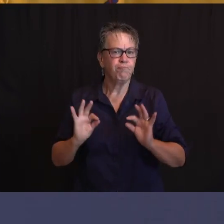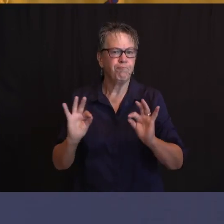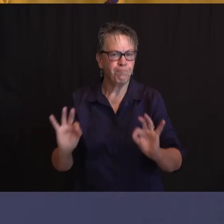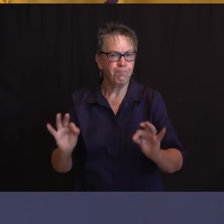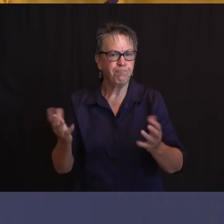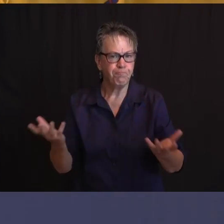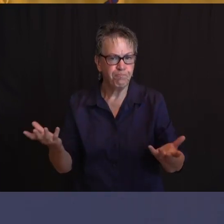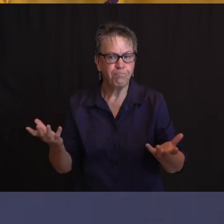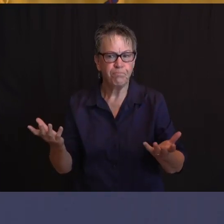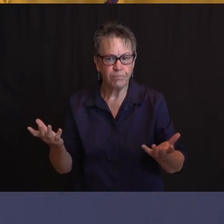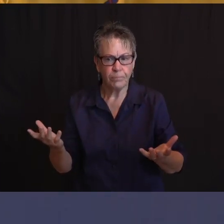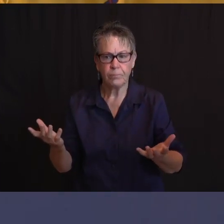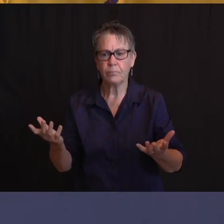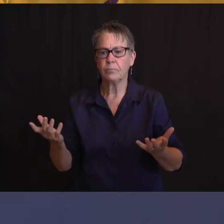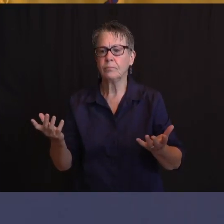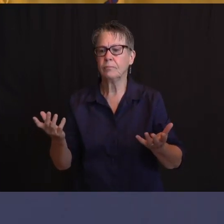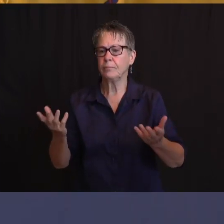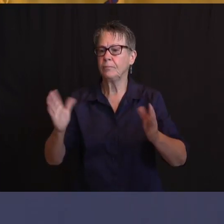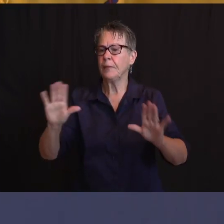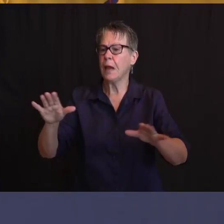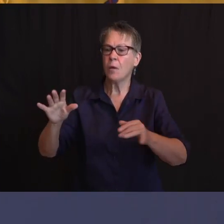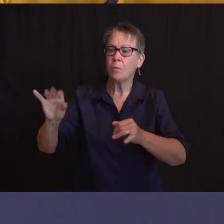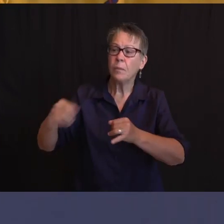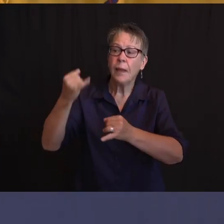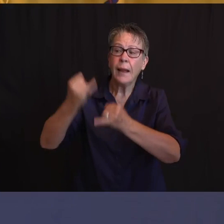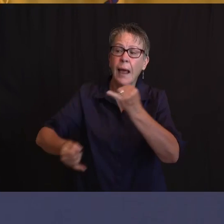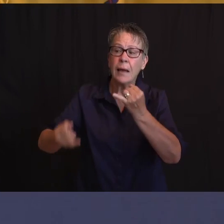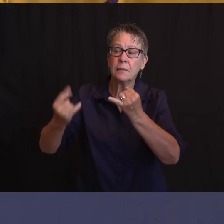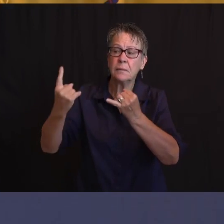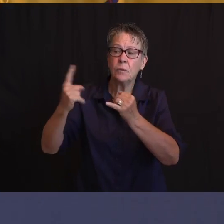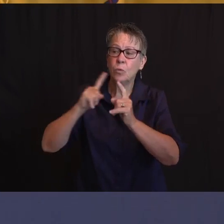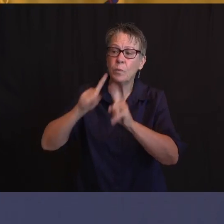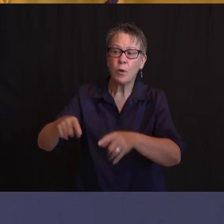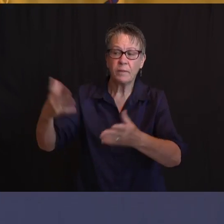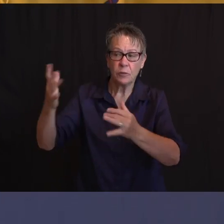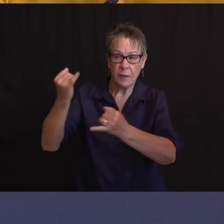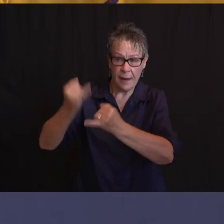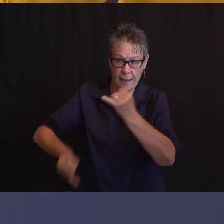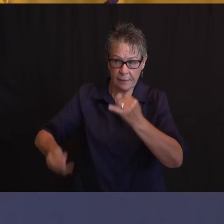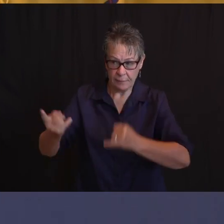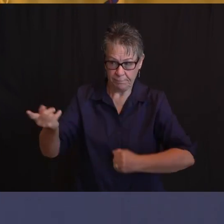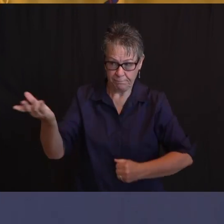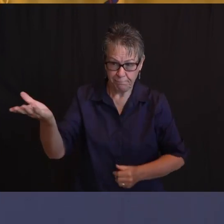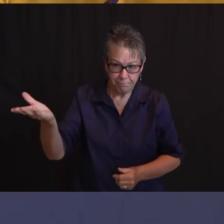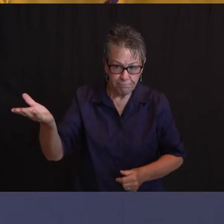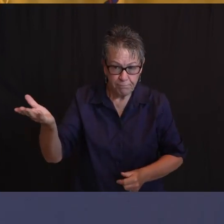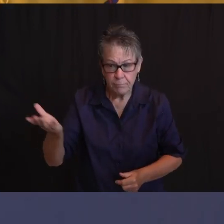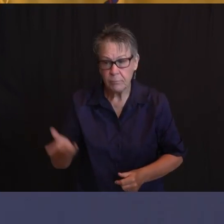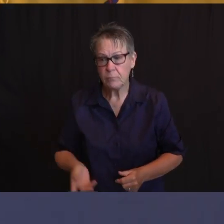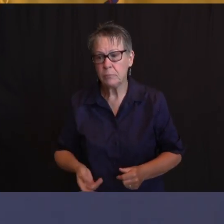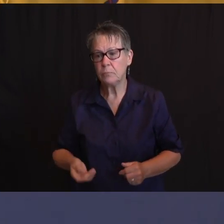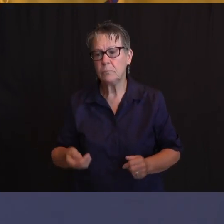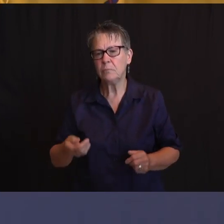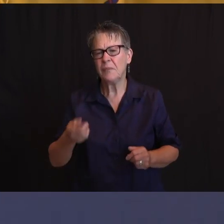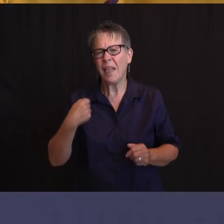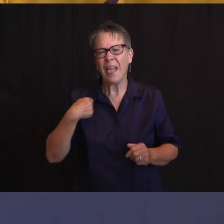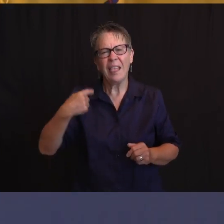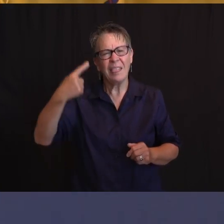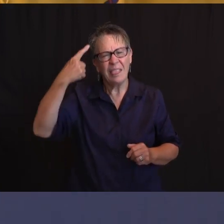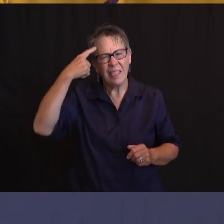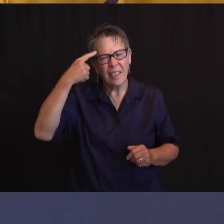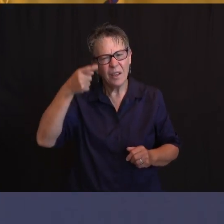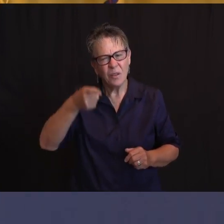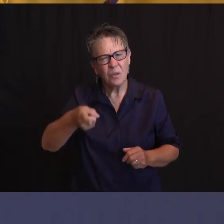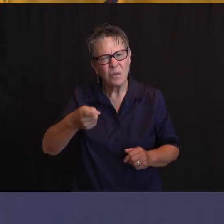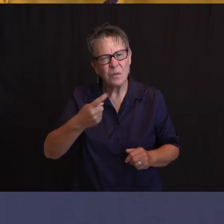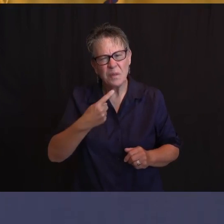out, I should say. I'll do the best I can. Good afternoon, Phil Andrews, New Jersey News Network. I think, Governor, you said earlier there was 1,612 contact traces right